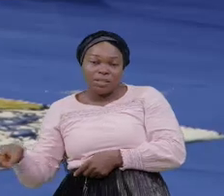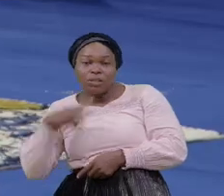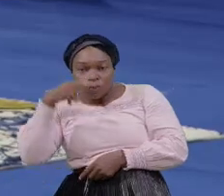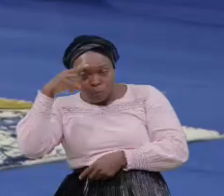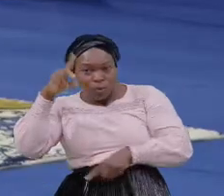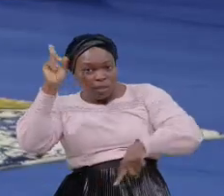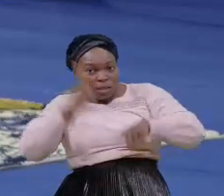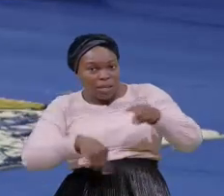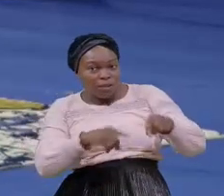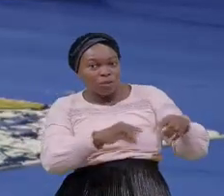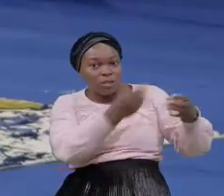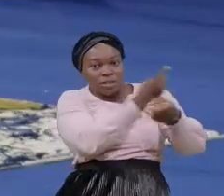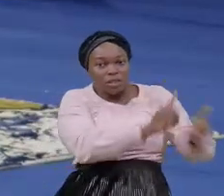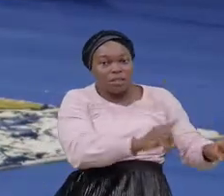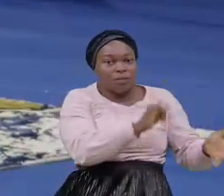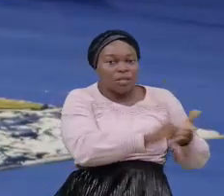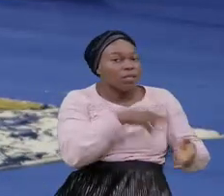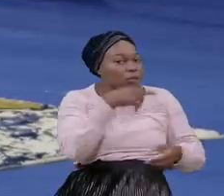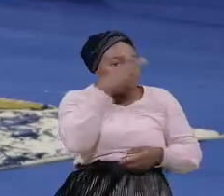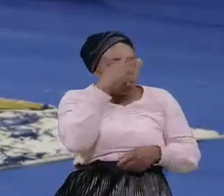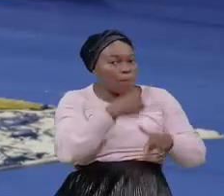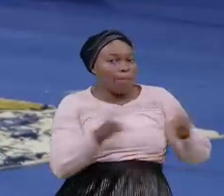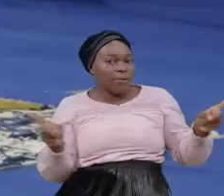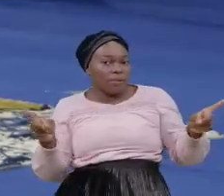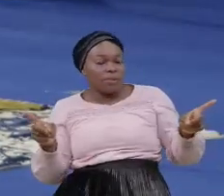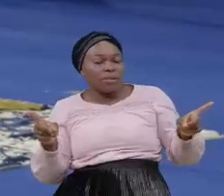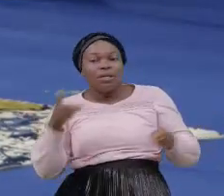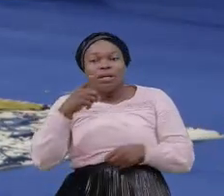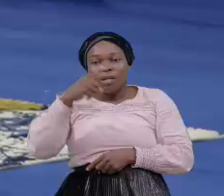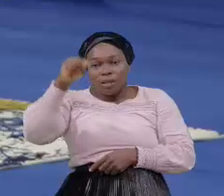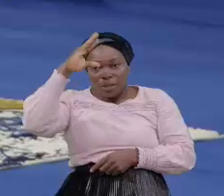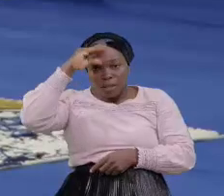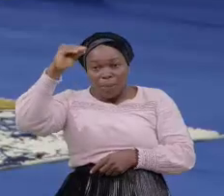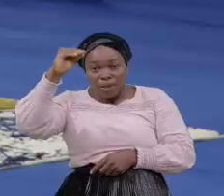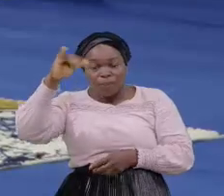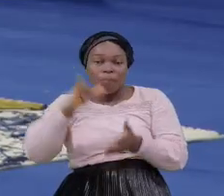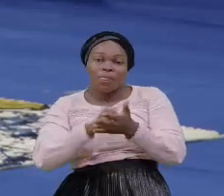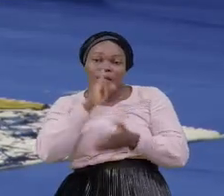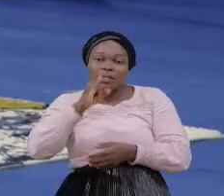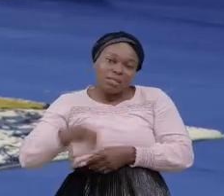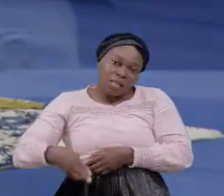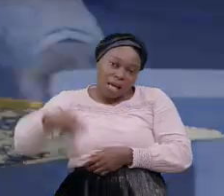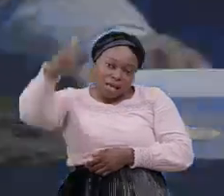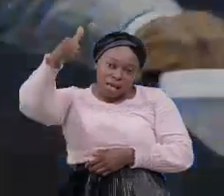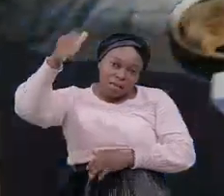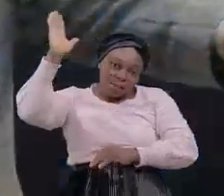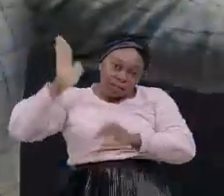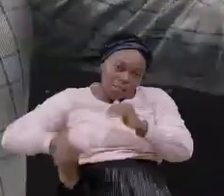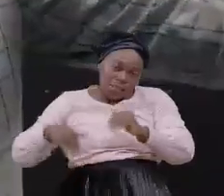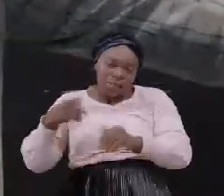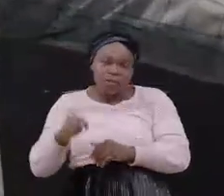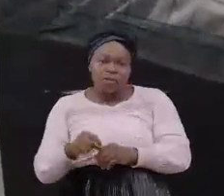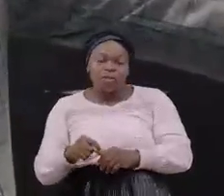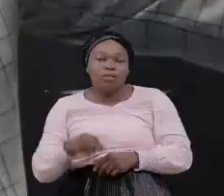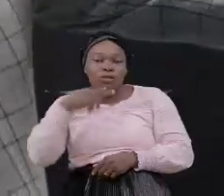goat free. But a man higher than the goat, a man